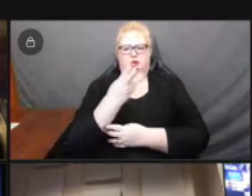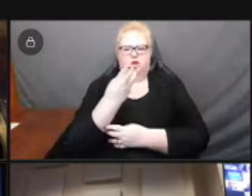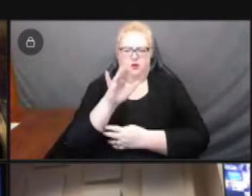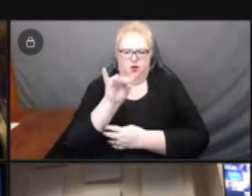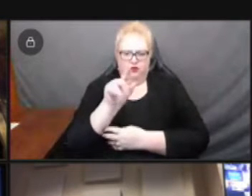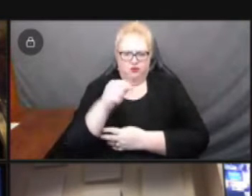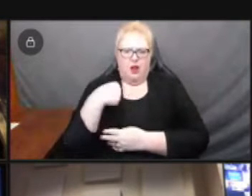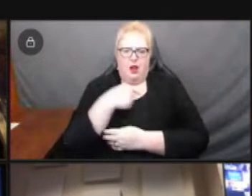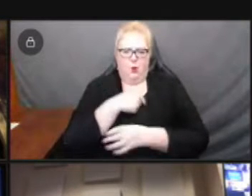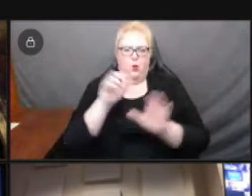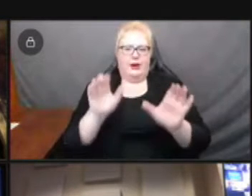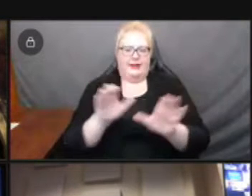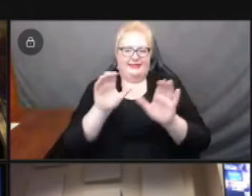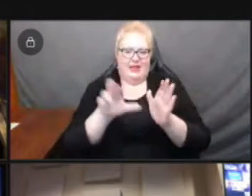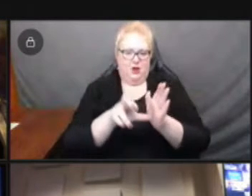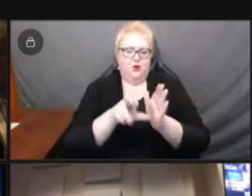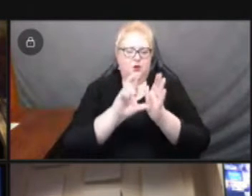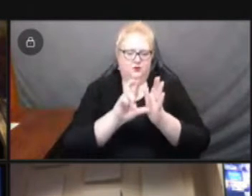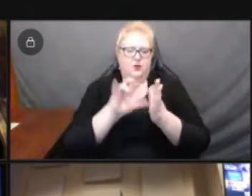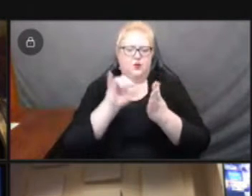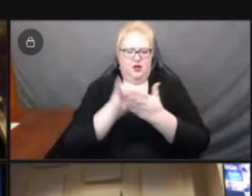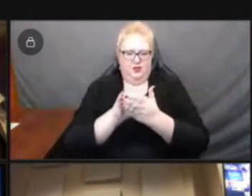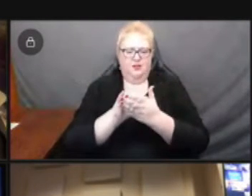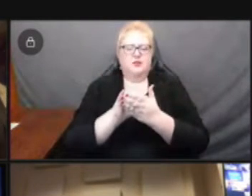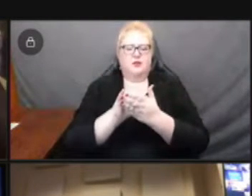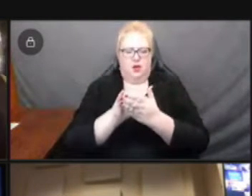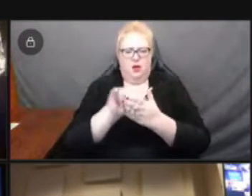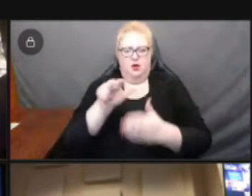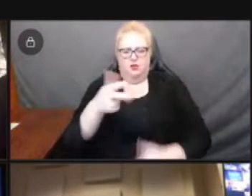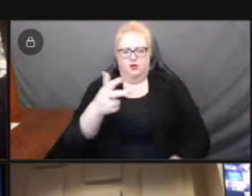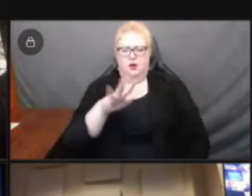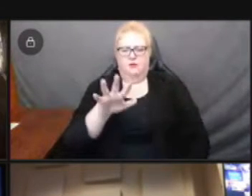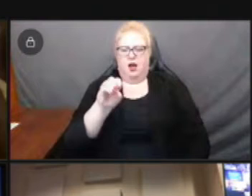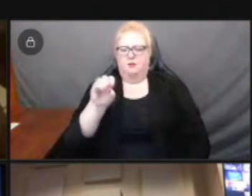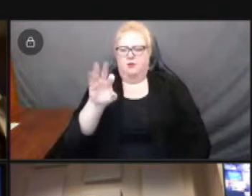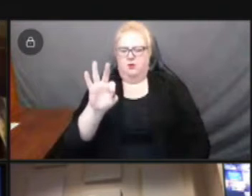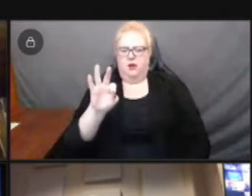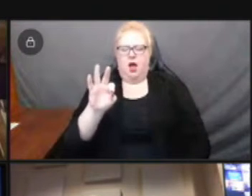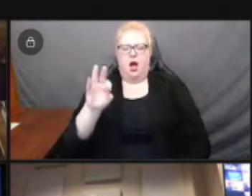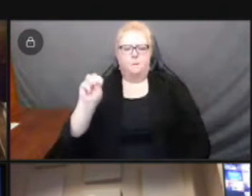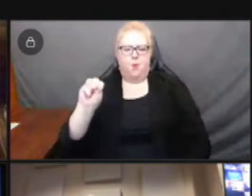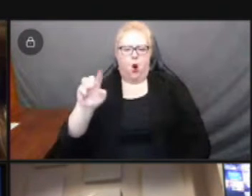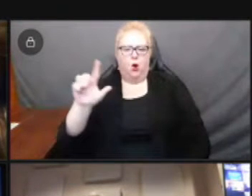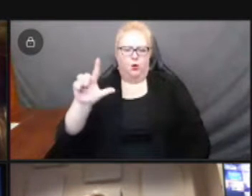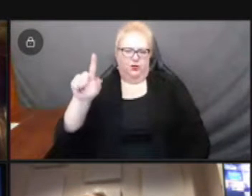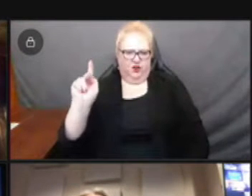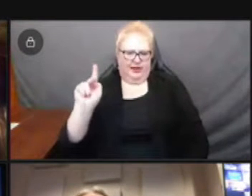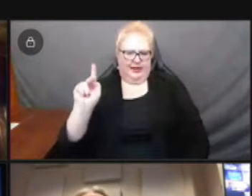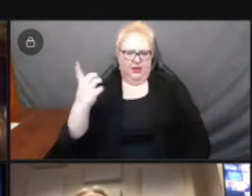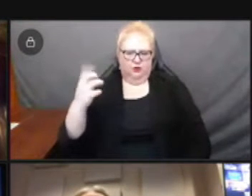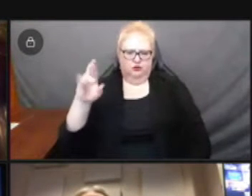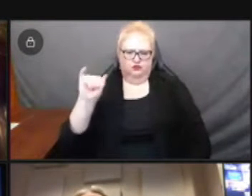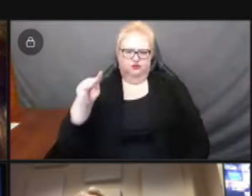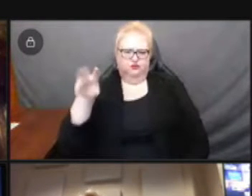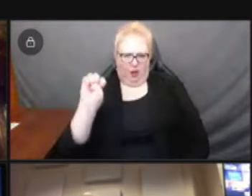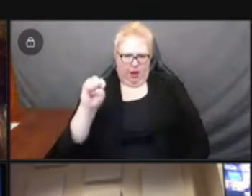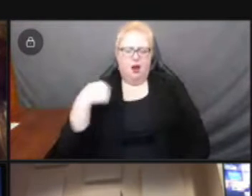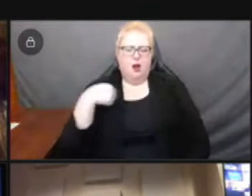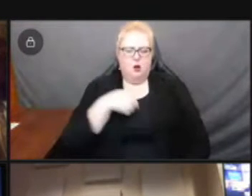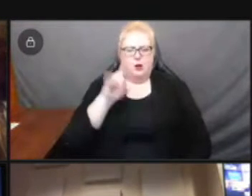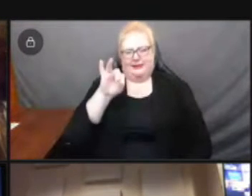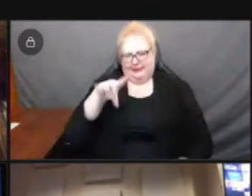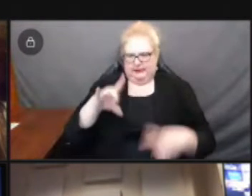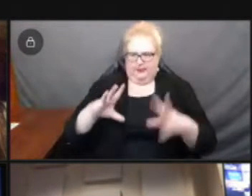a review of the structure at 3509 Martin Luther King Drive. We did meet with